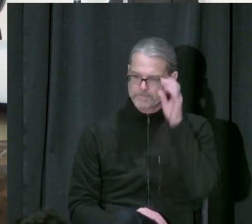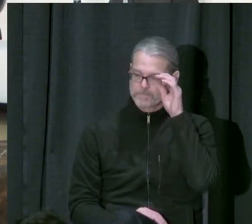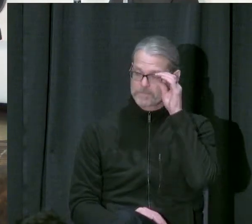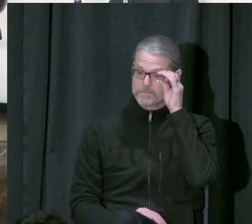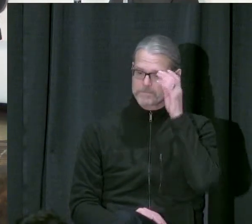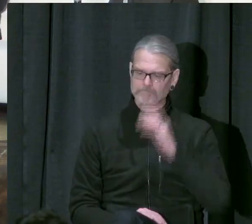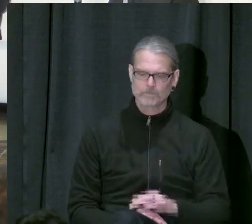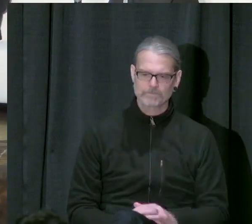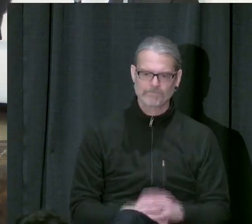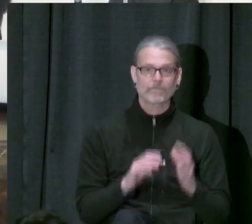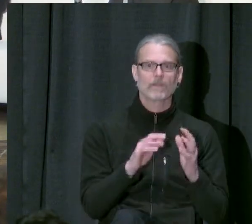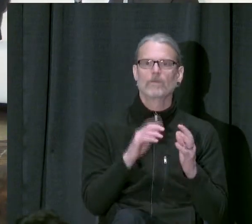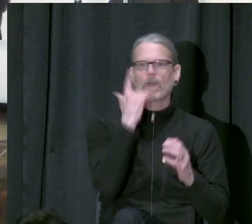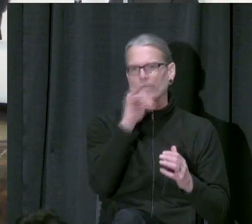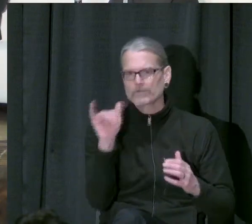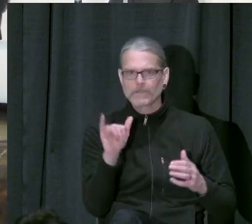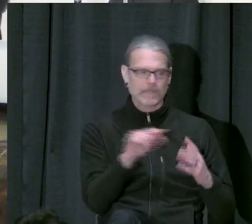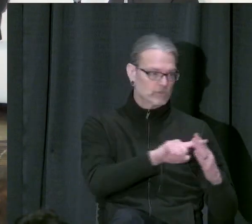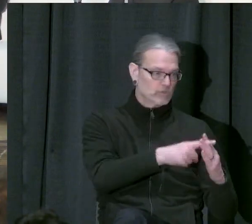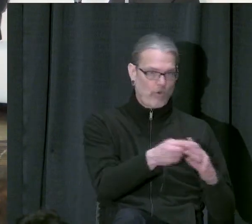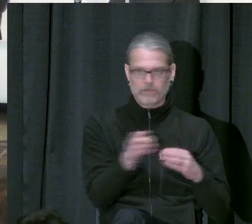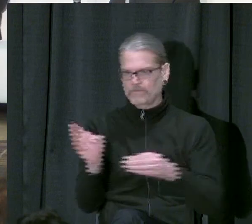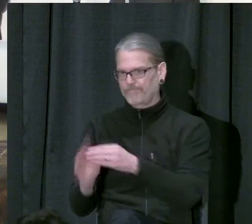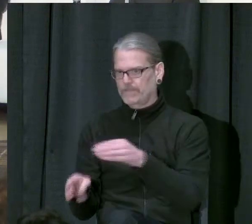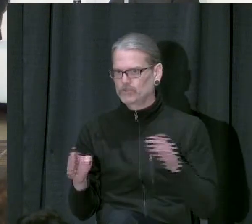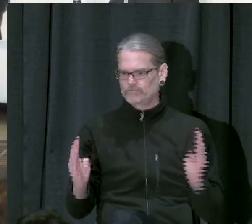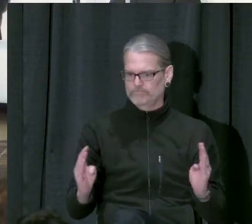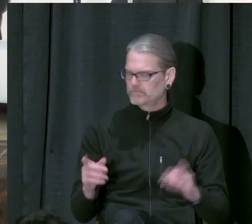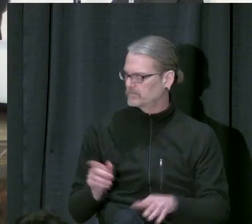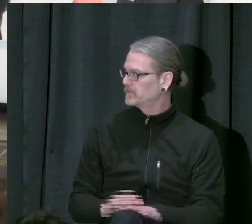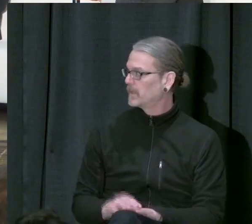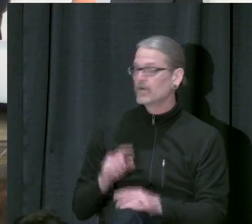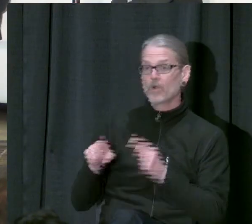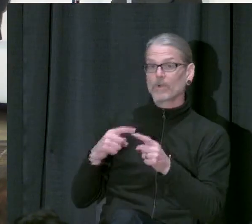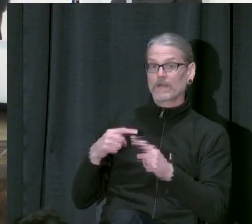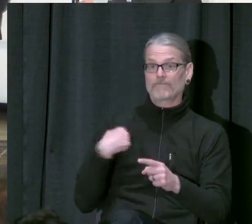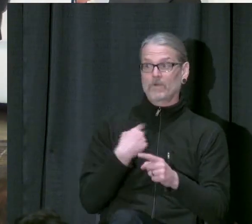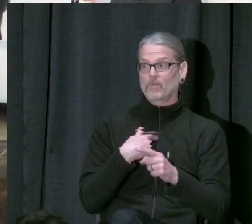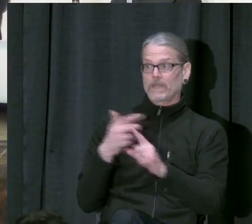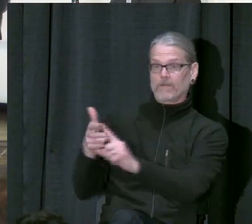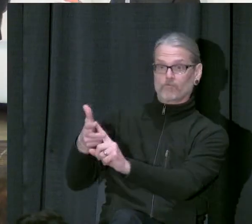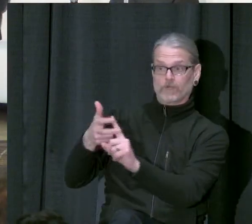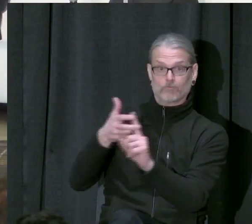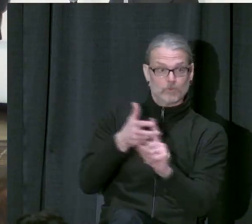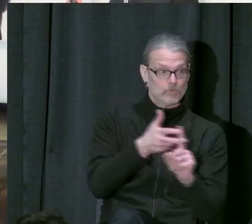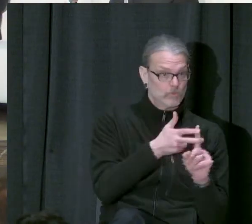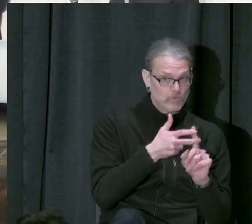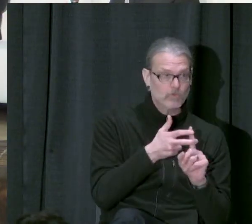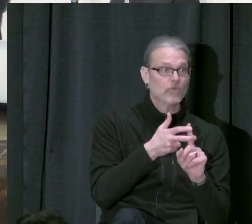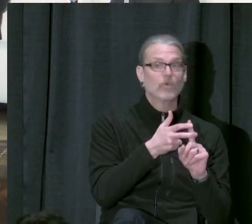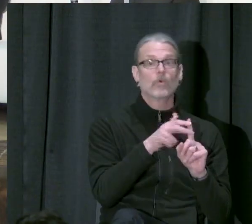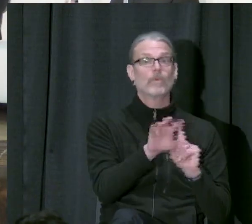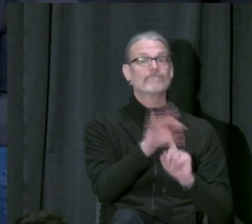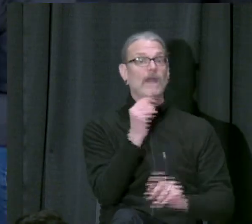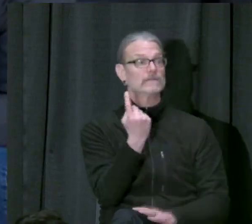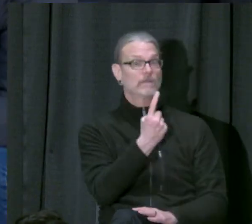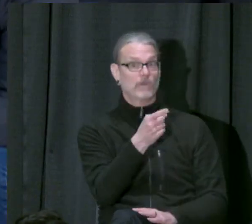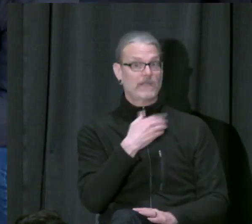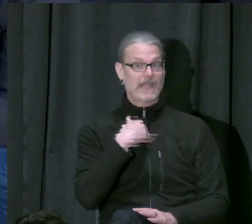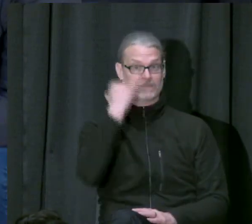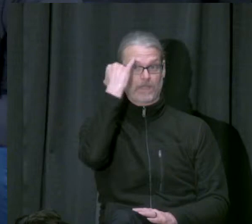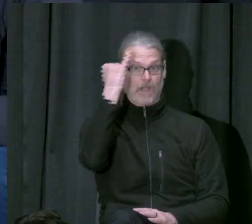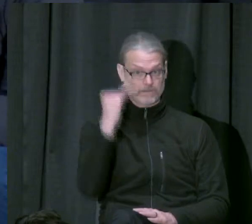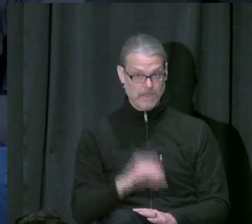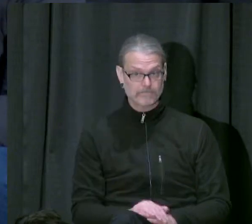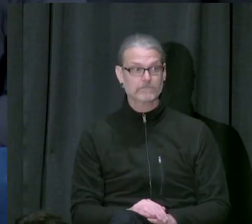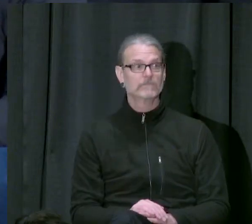would function, how it would take place. So once we've established recruiting efforts and found somebody that has a concept, they've either come to us or we